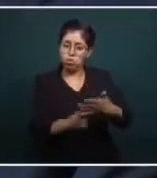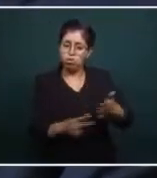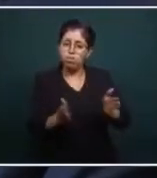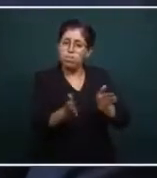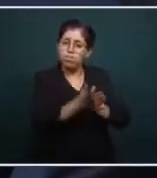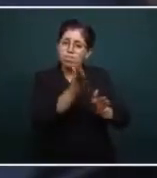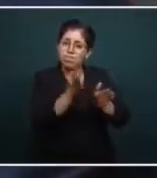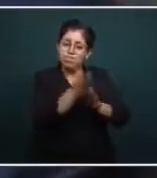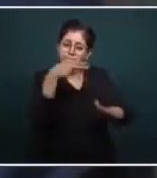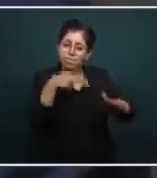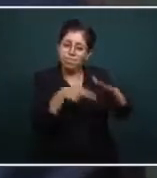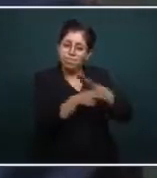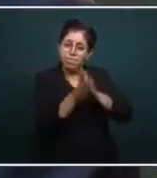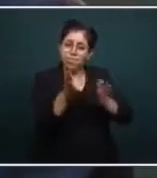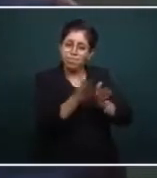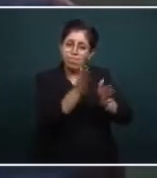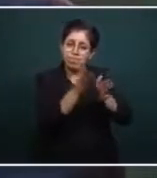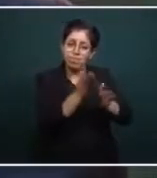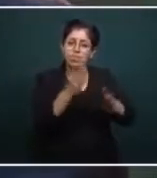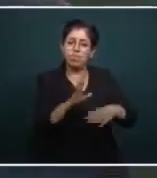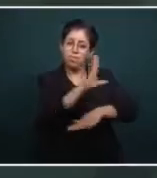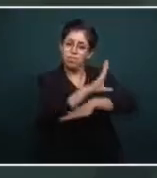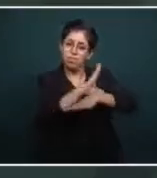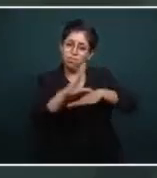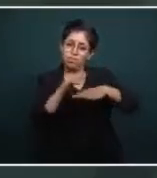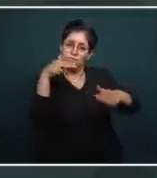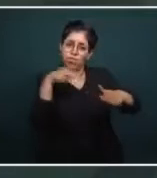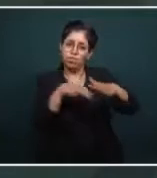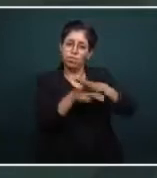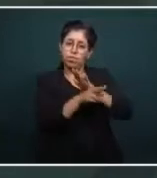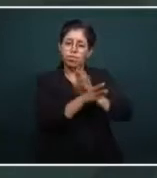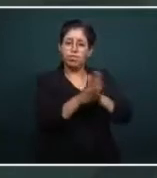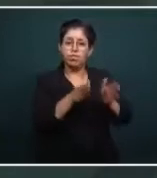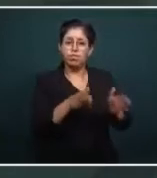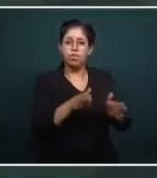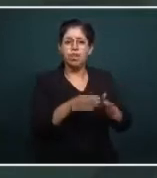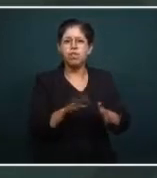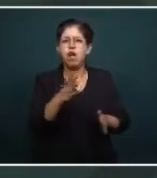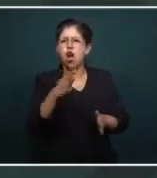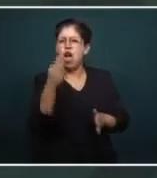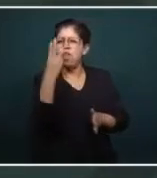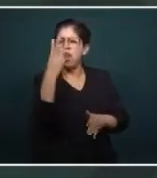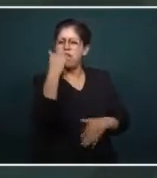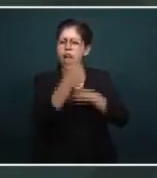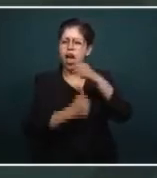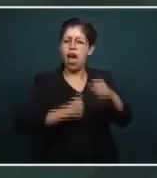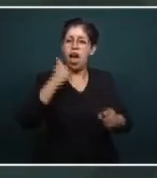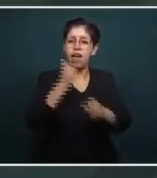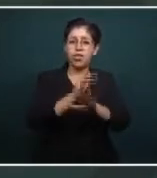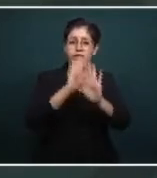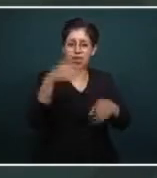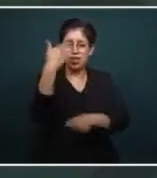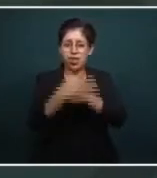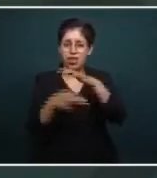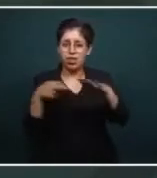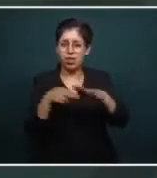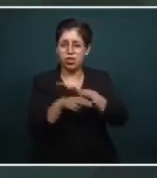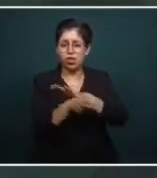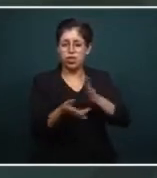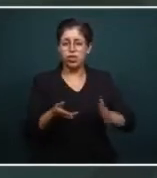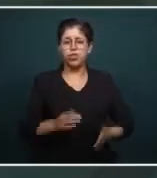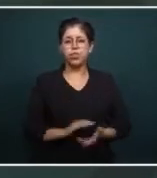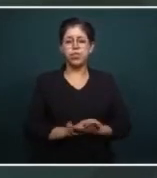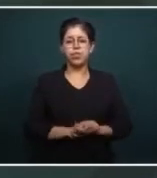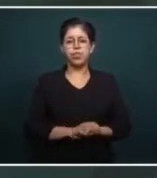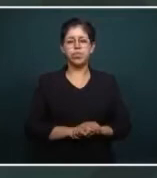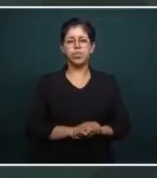terminar in order to el finish tren the train en 3 años. in 3 years. No podríamos